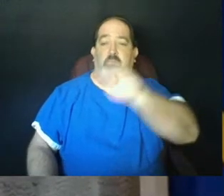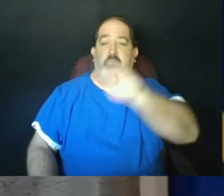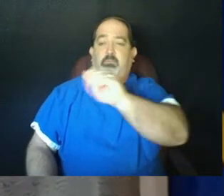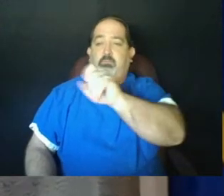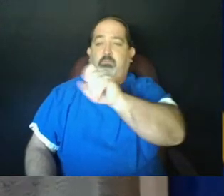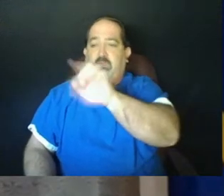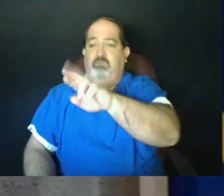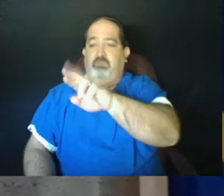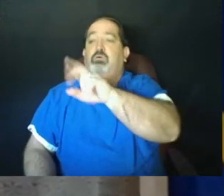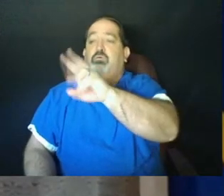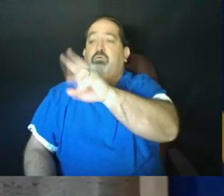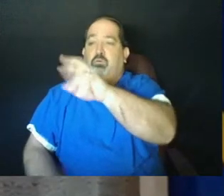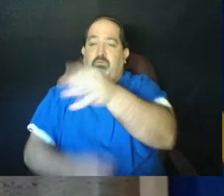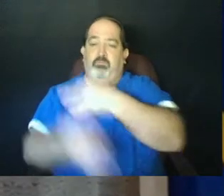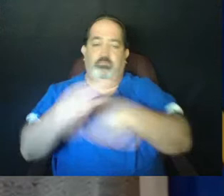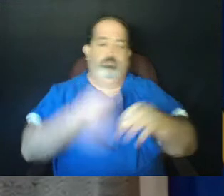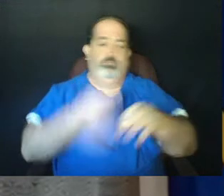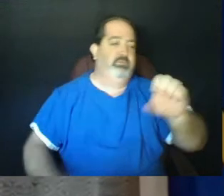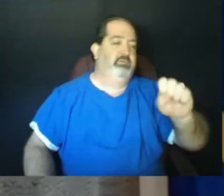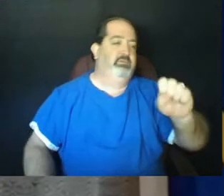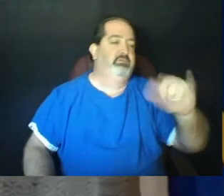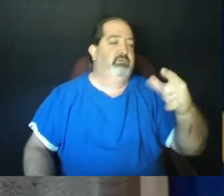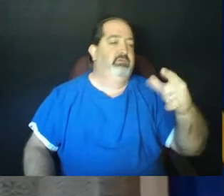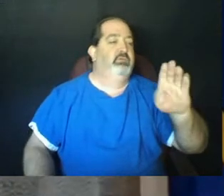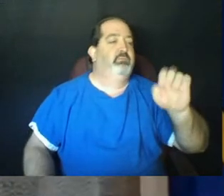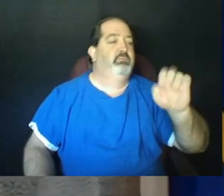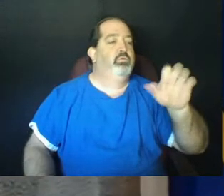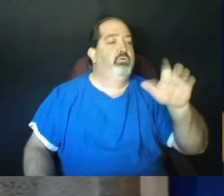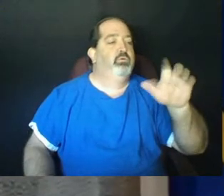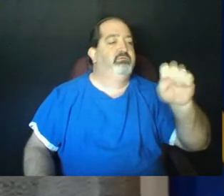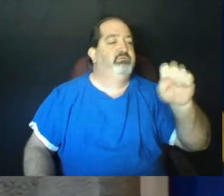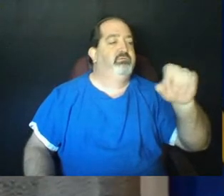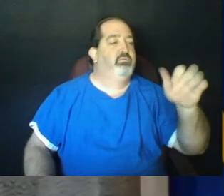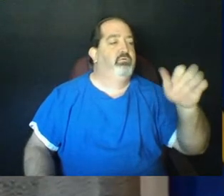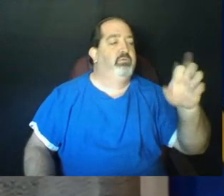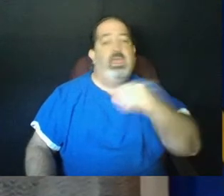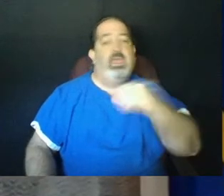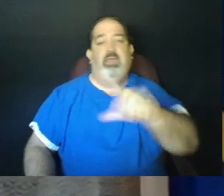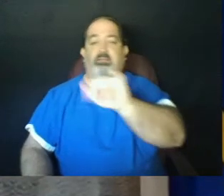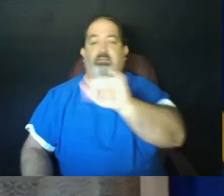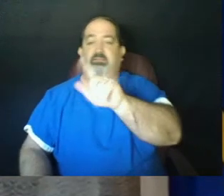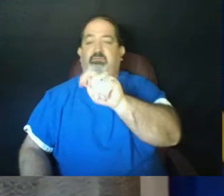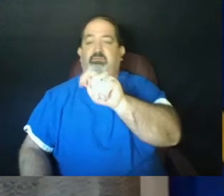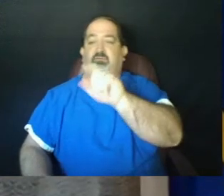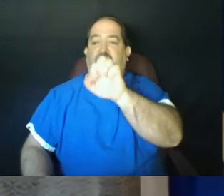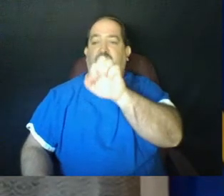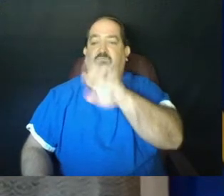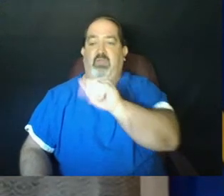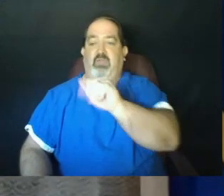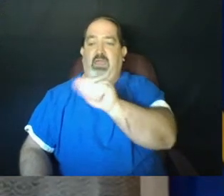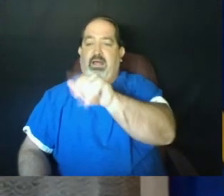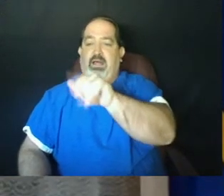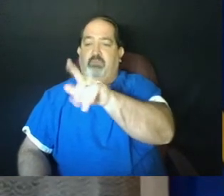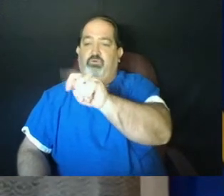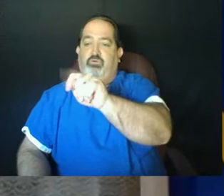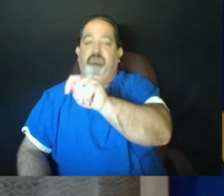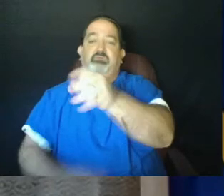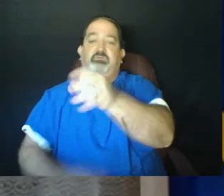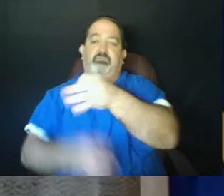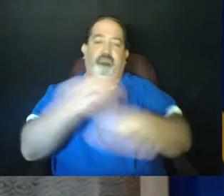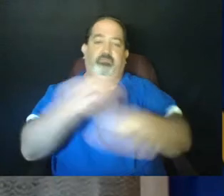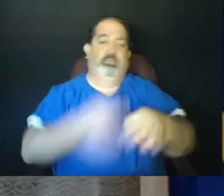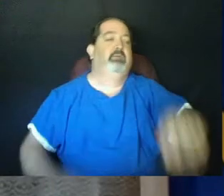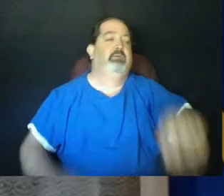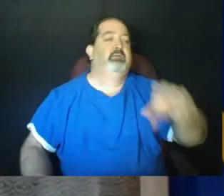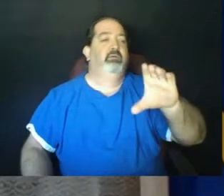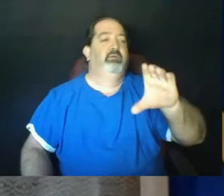replaces the Honourable Lord Bjorn Sigmunderson, and for list officers, the Honourable Lord Albert Torrington replaces Mistress Caroline